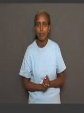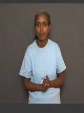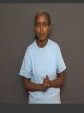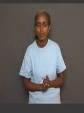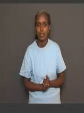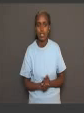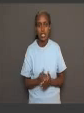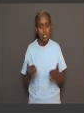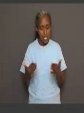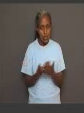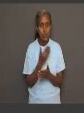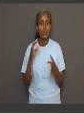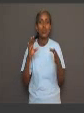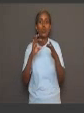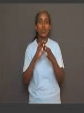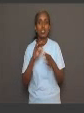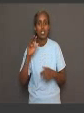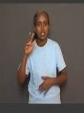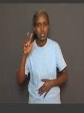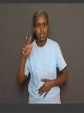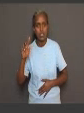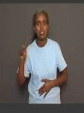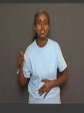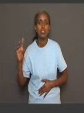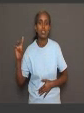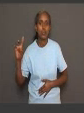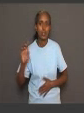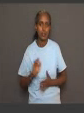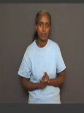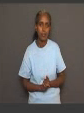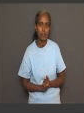The new coordinate is 3, 7.